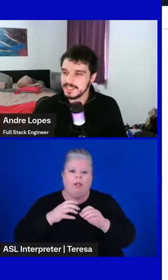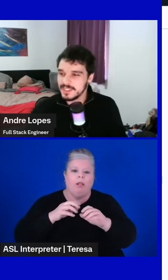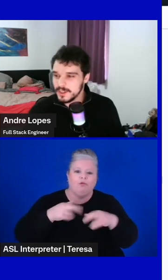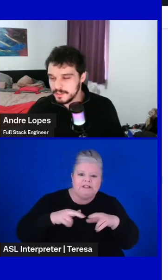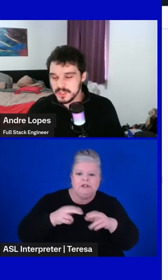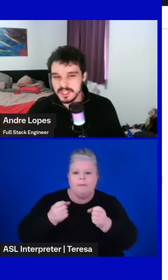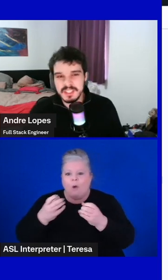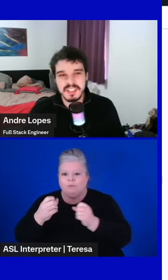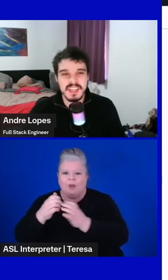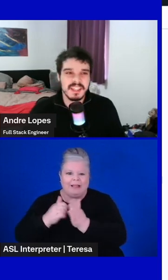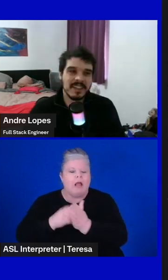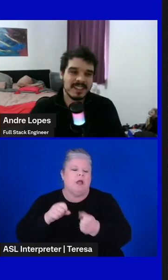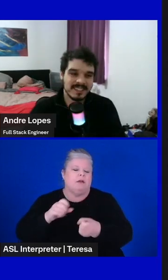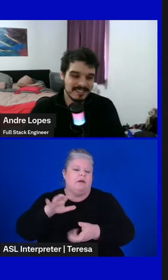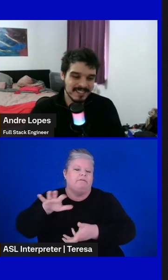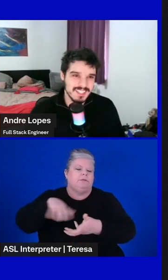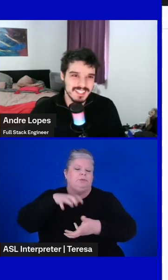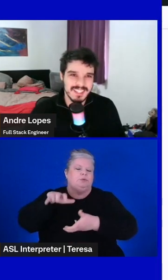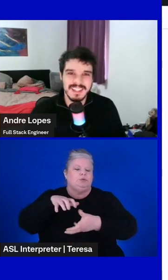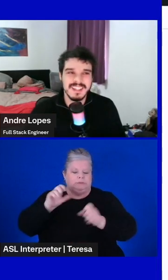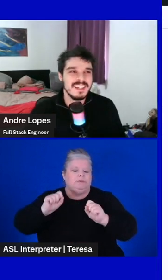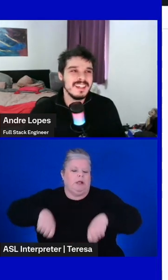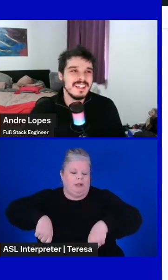how confusing it can get.